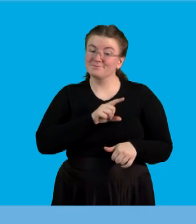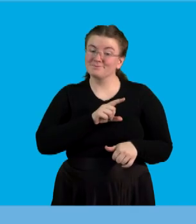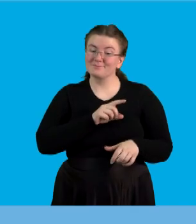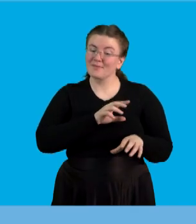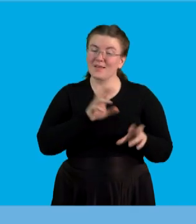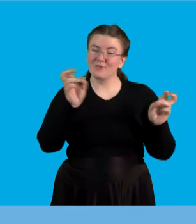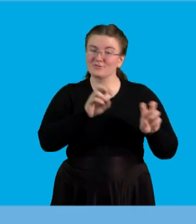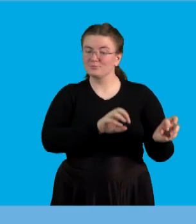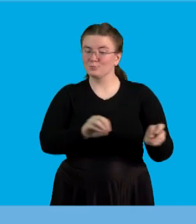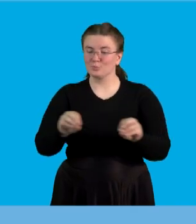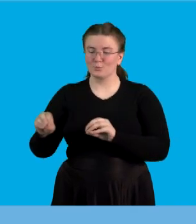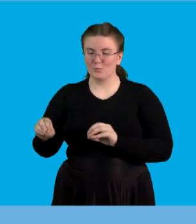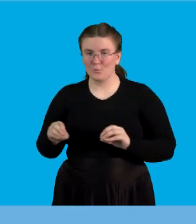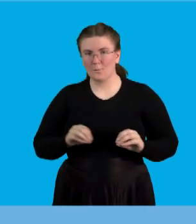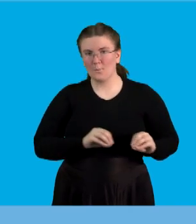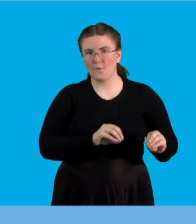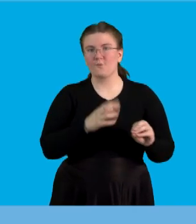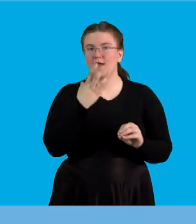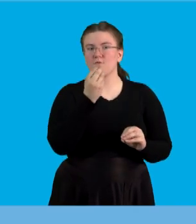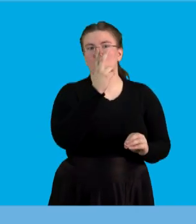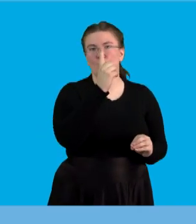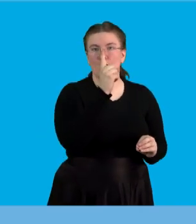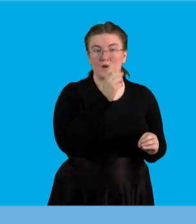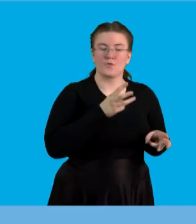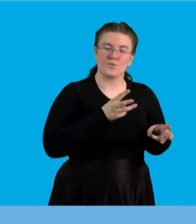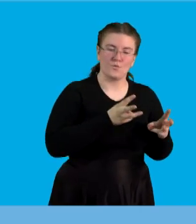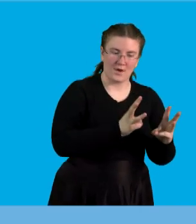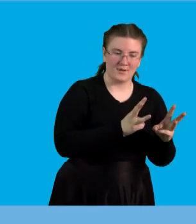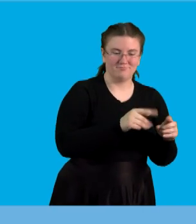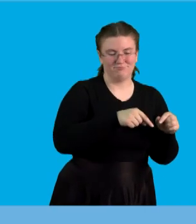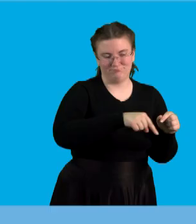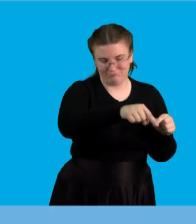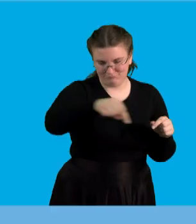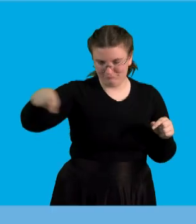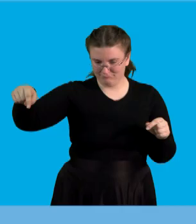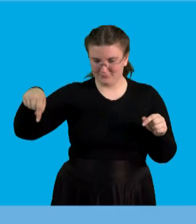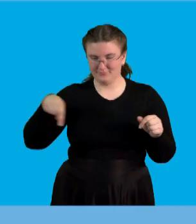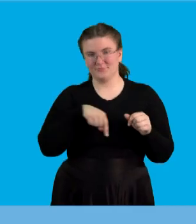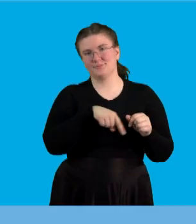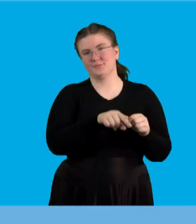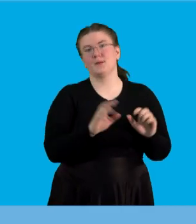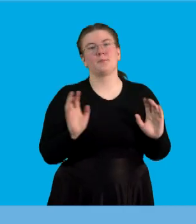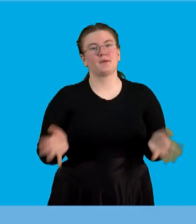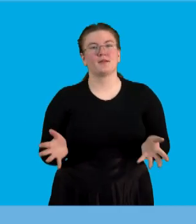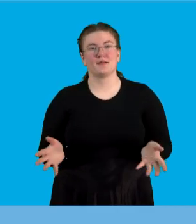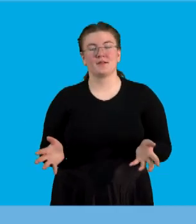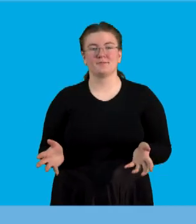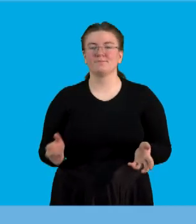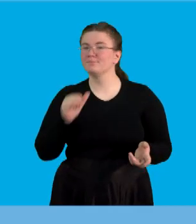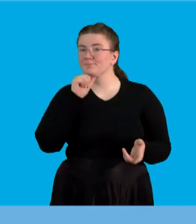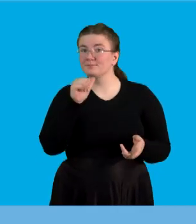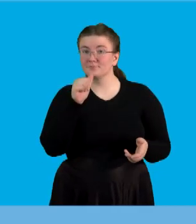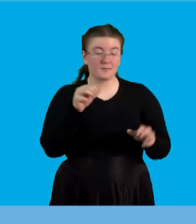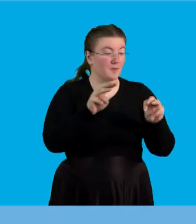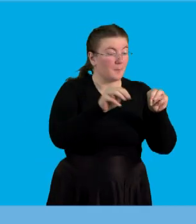Because current only has that one pathway for it to travel through. So regardless of where we are measuring in an